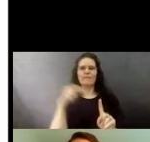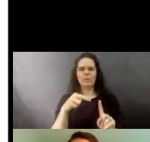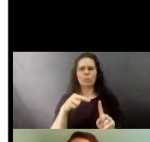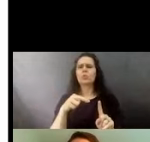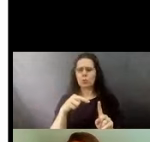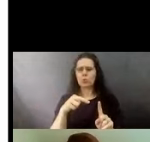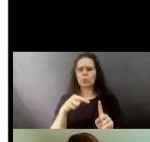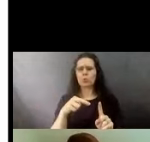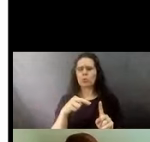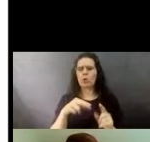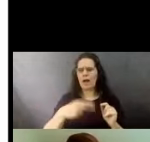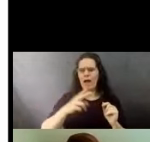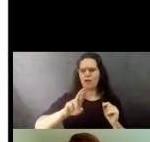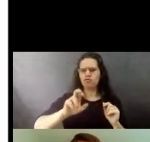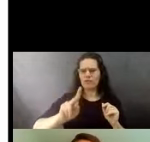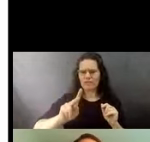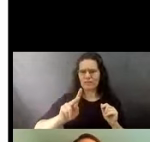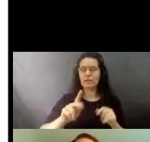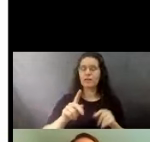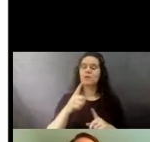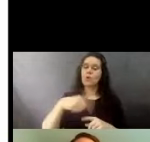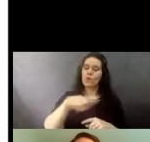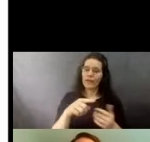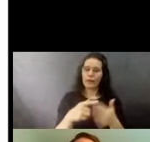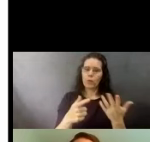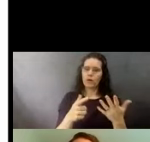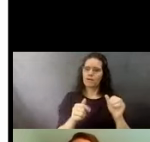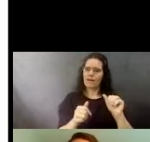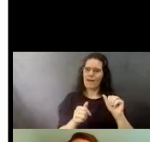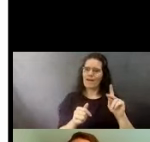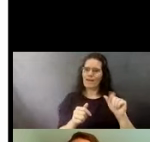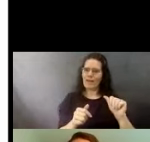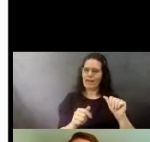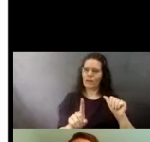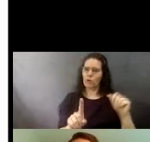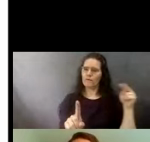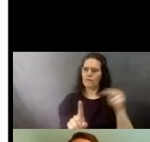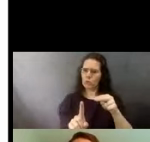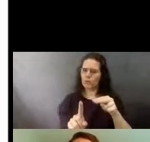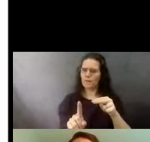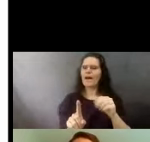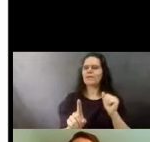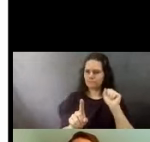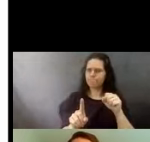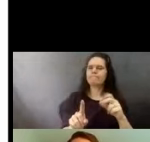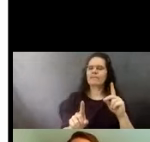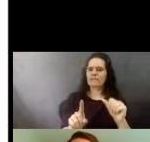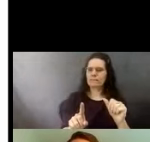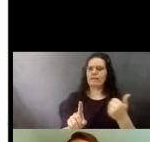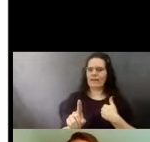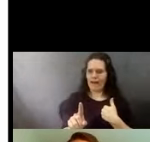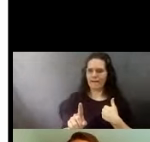going to be people with disabilities under the ADA because they have this pre-existing impairment that substantially limits a major